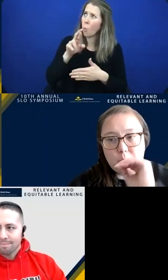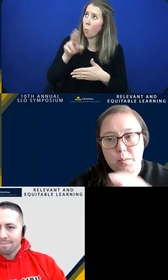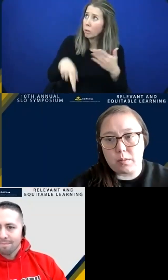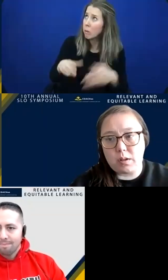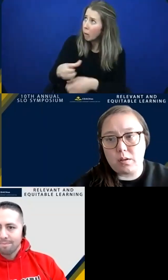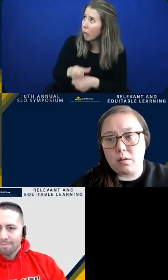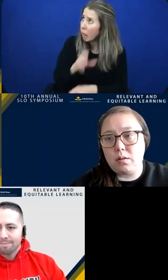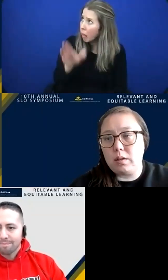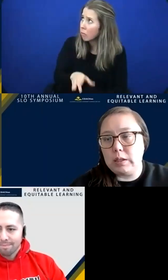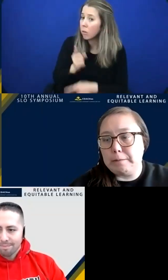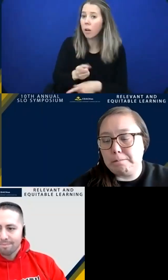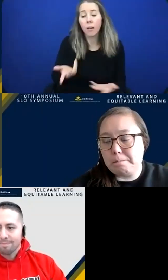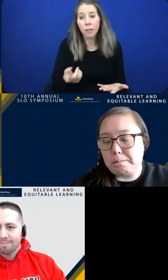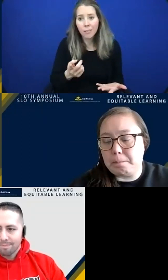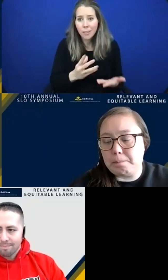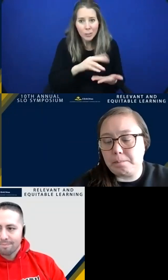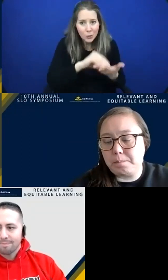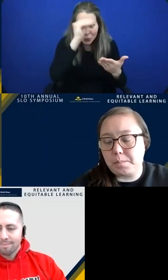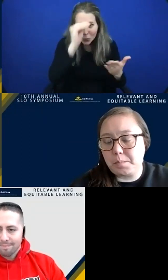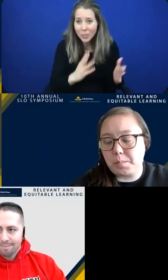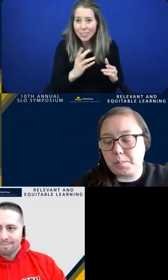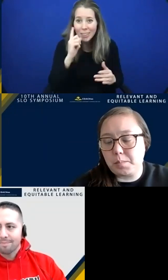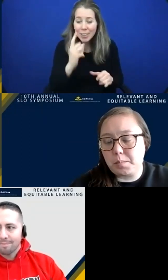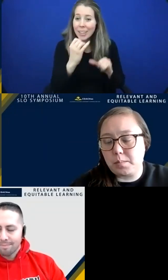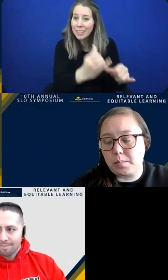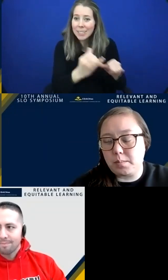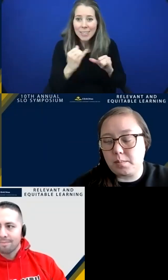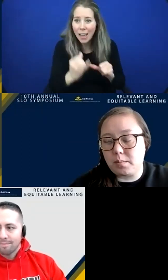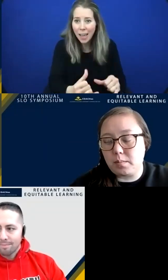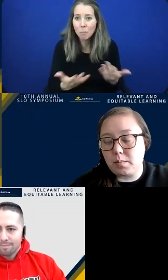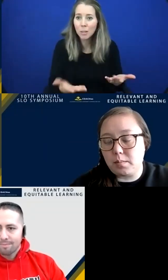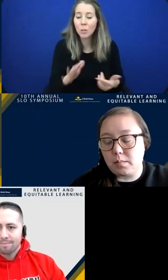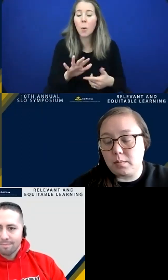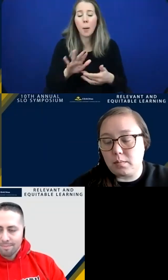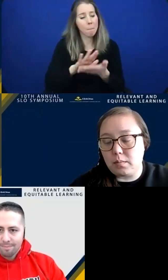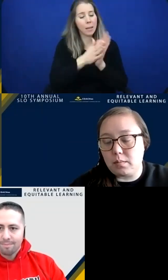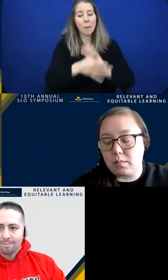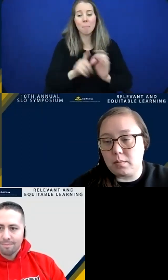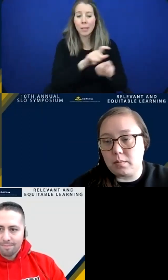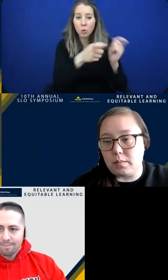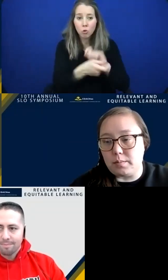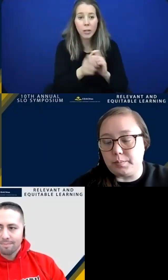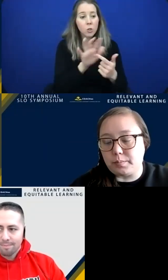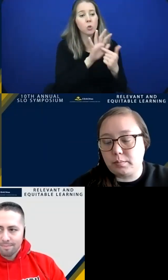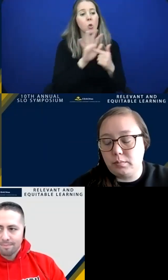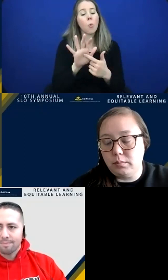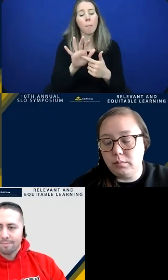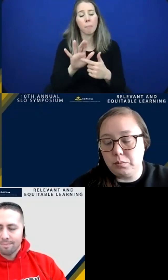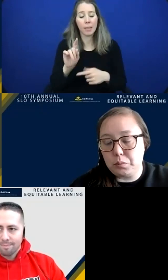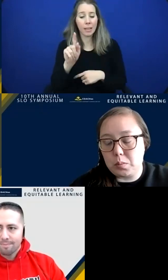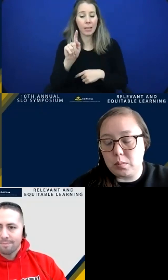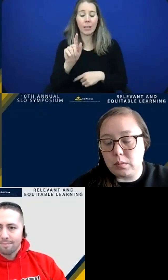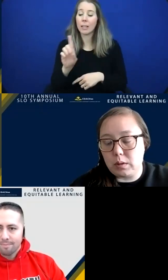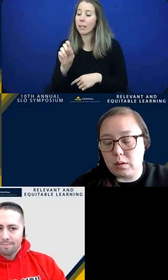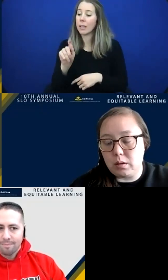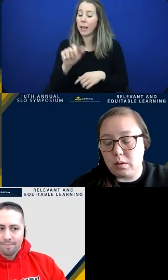students think? Right? So be the change to start showing them, you know, the data world we want to live in. And likewise,